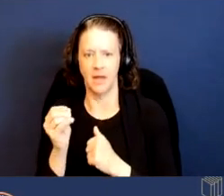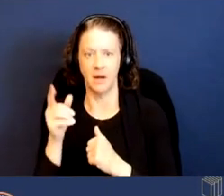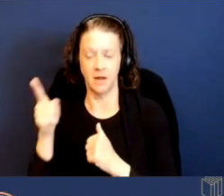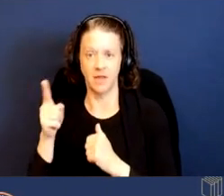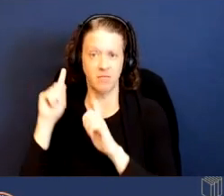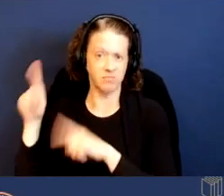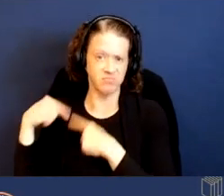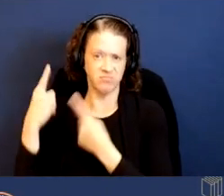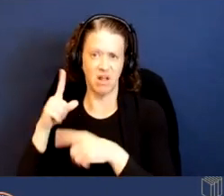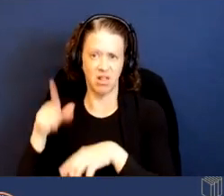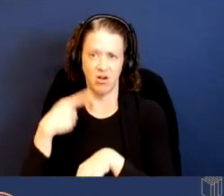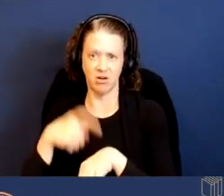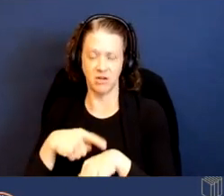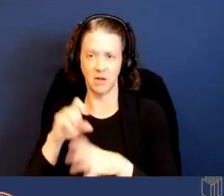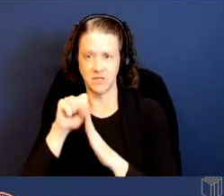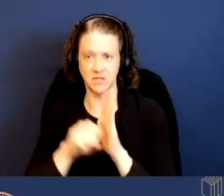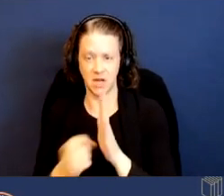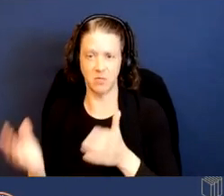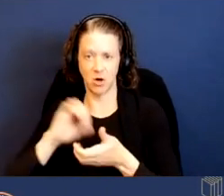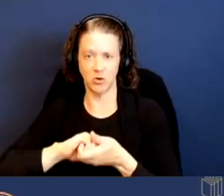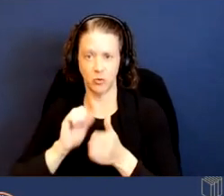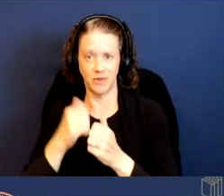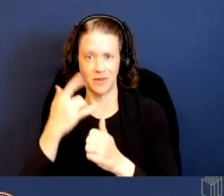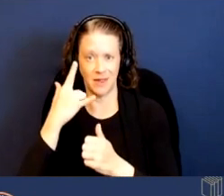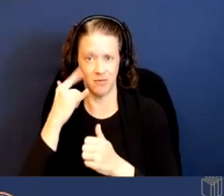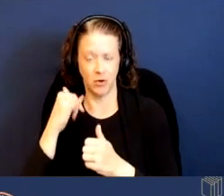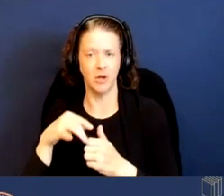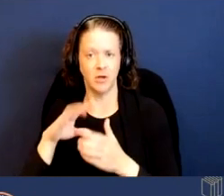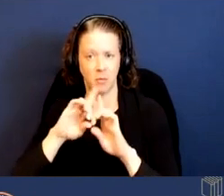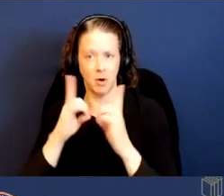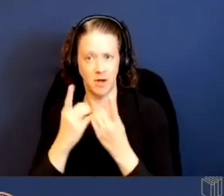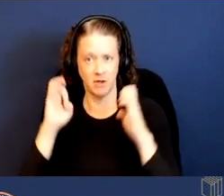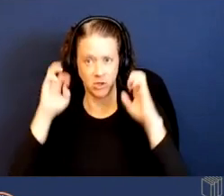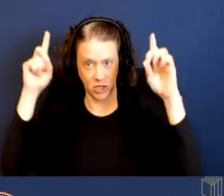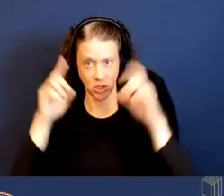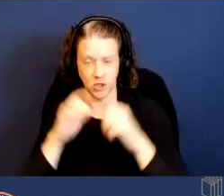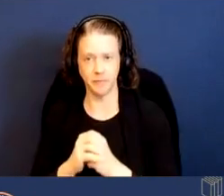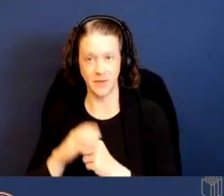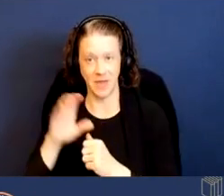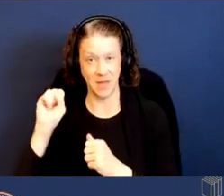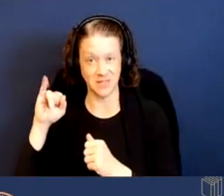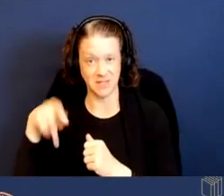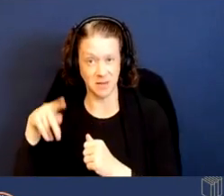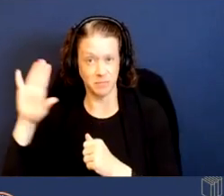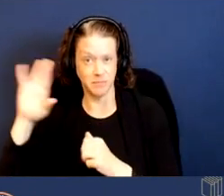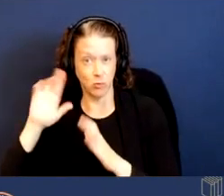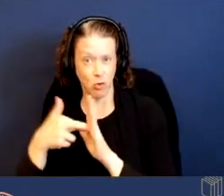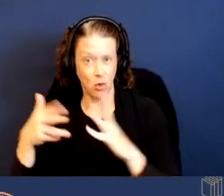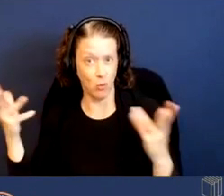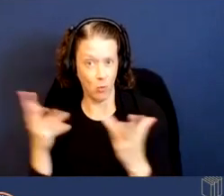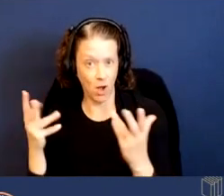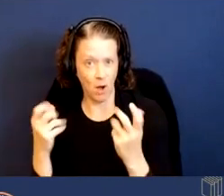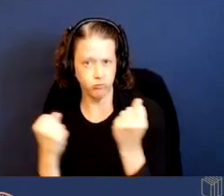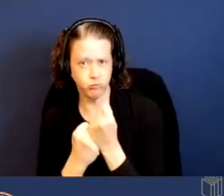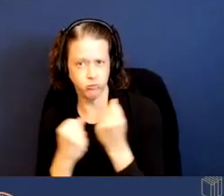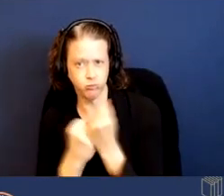state partners to the California Department of Education. Their role is really just that, in terms